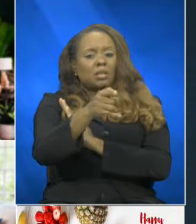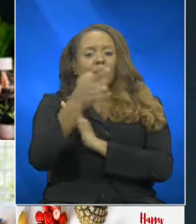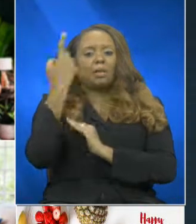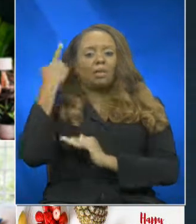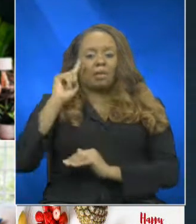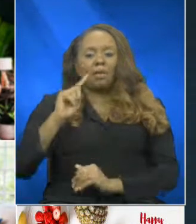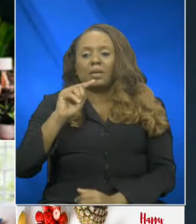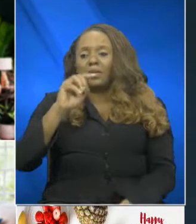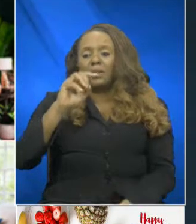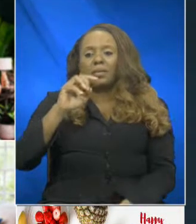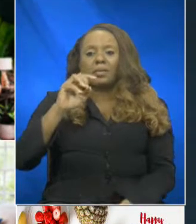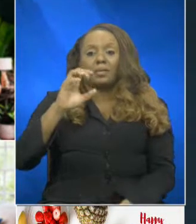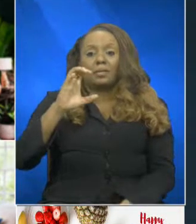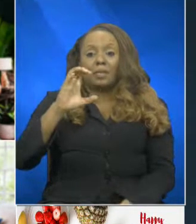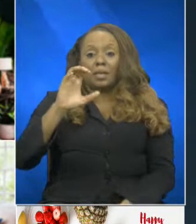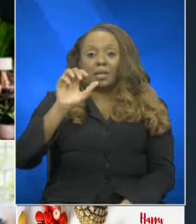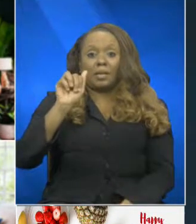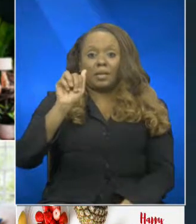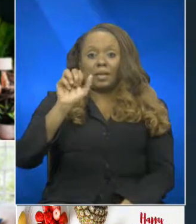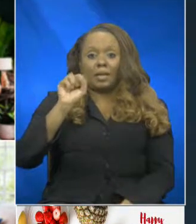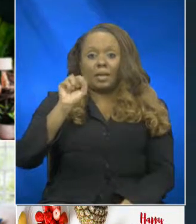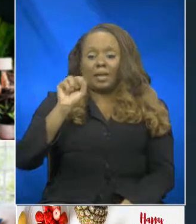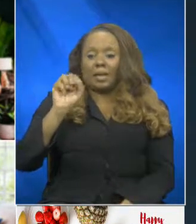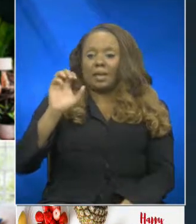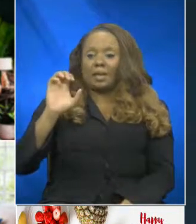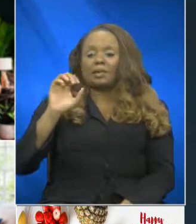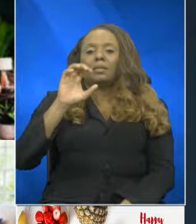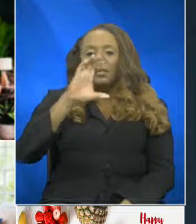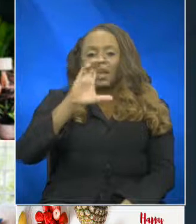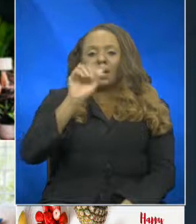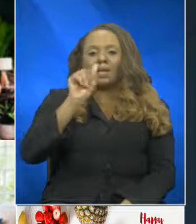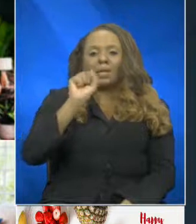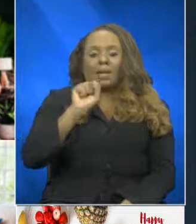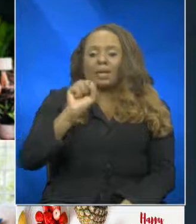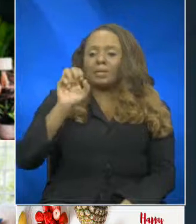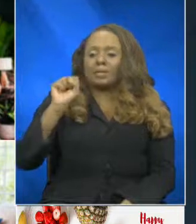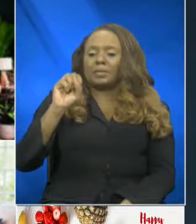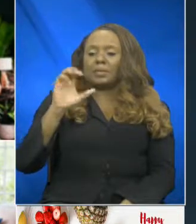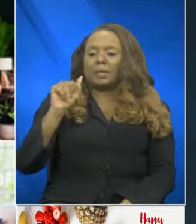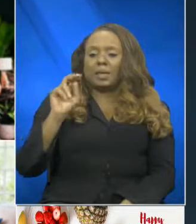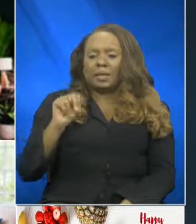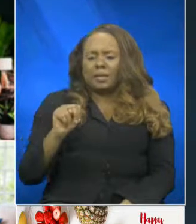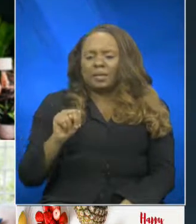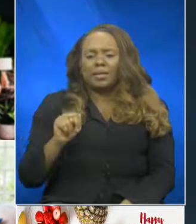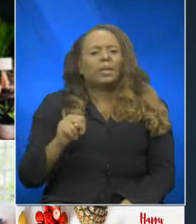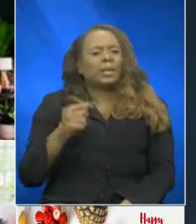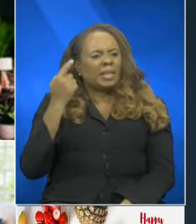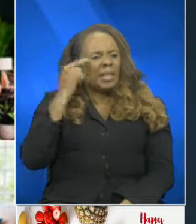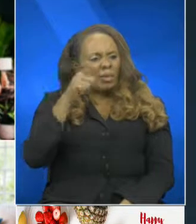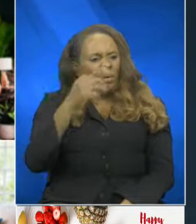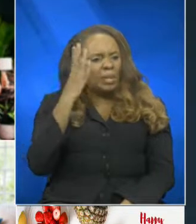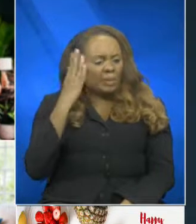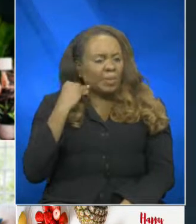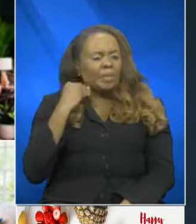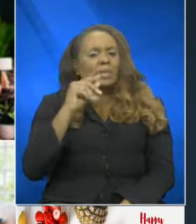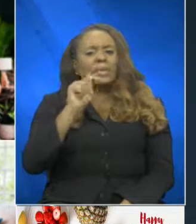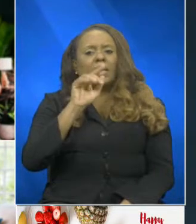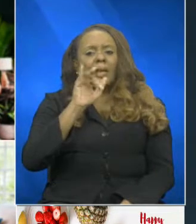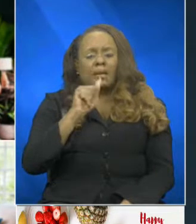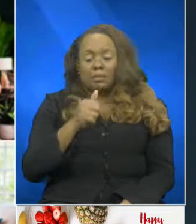scan, because it sounds as if you're having a TIA. I had never heard about it before,